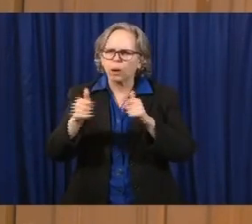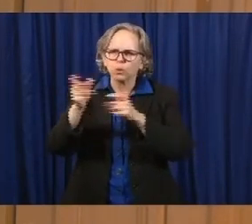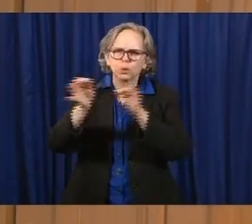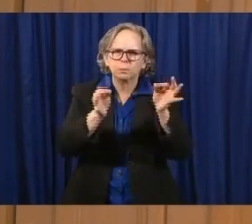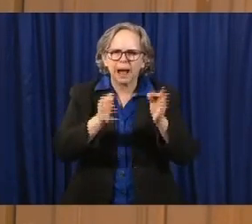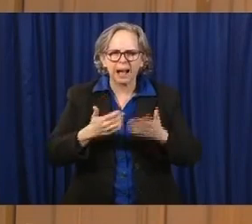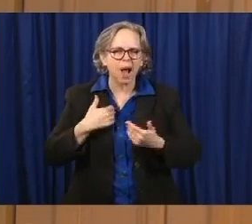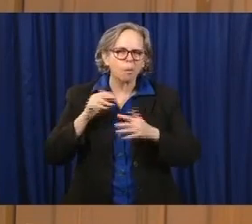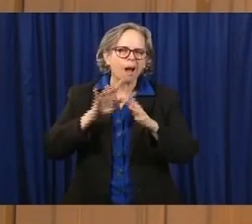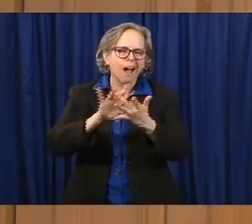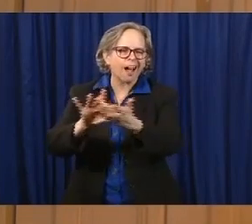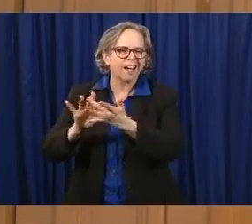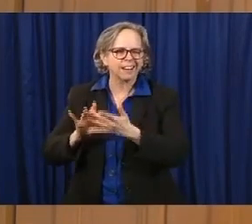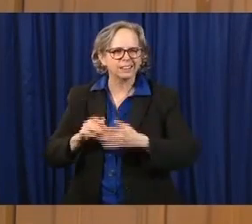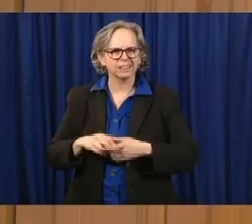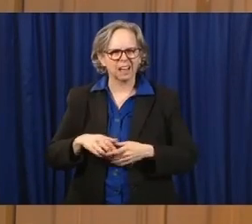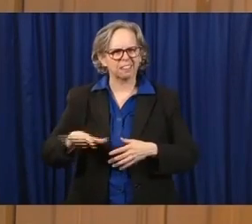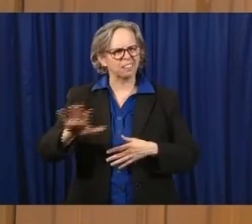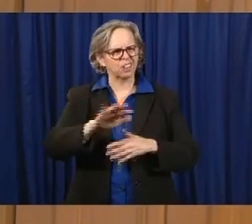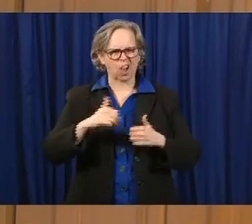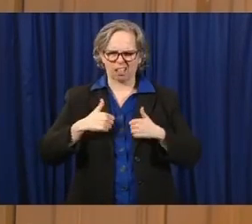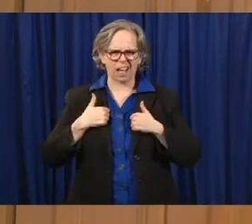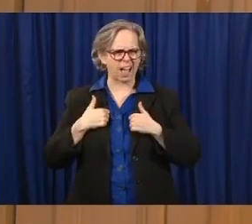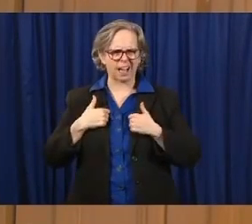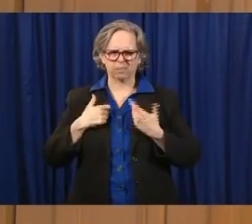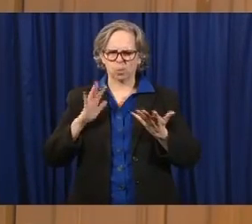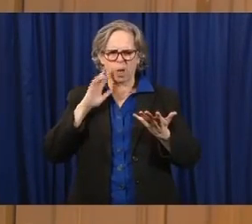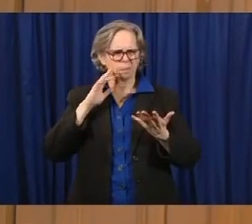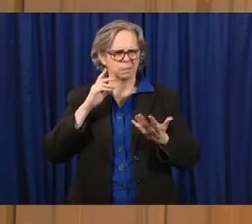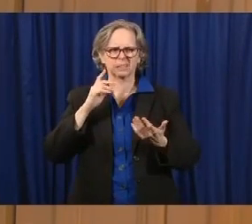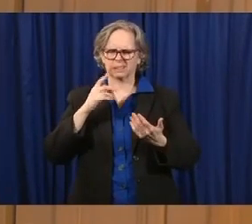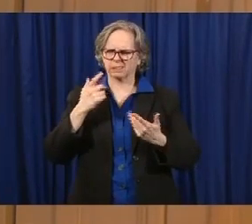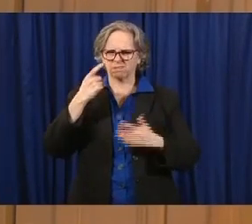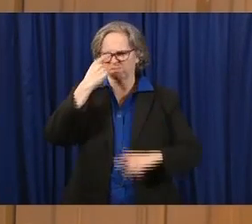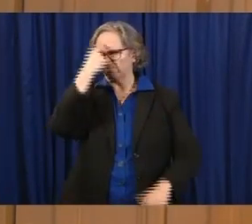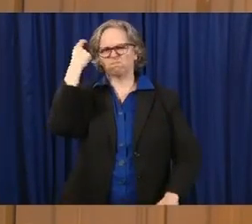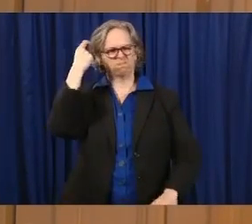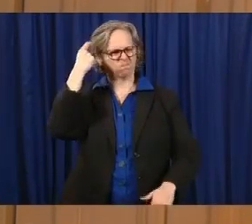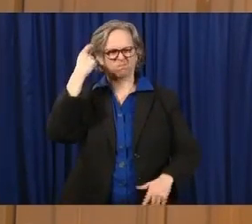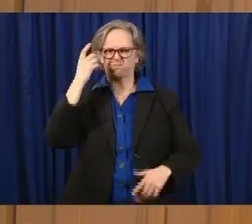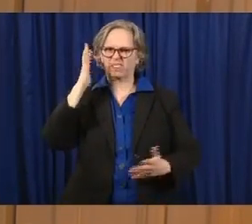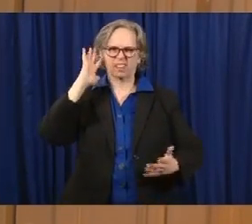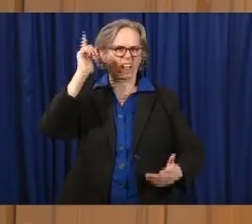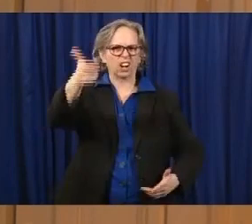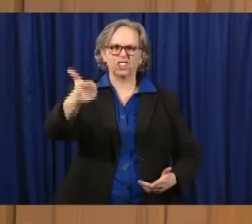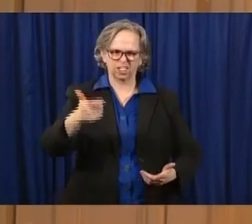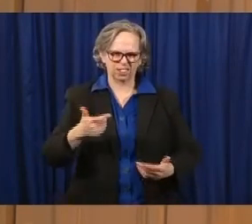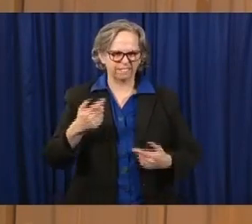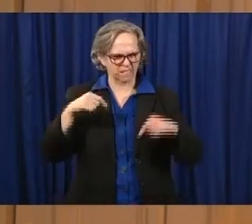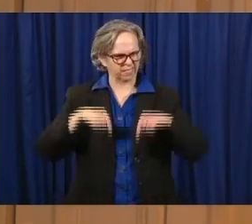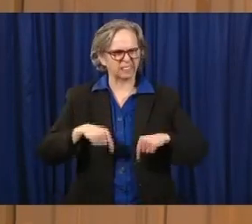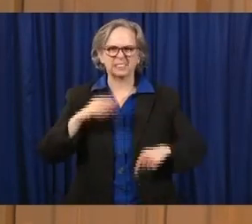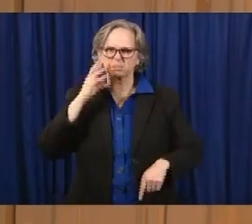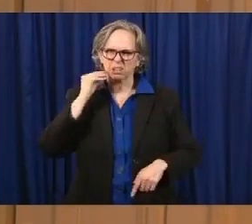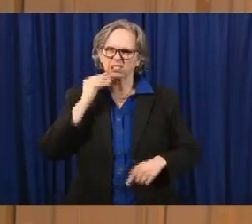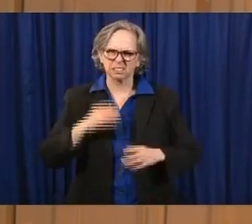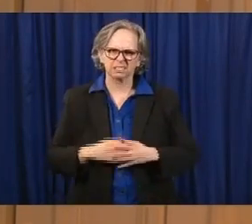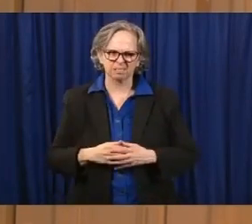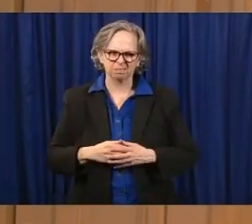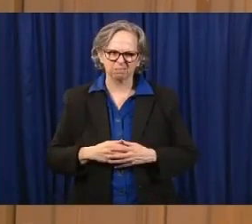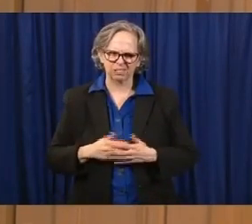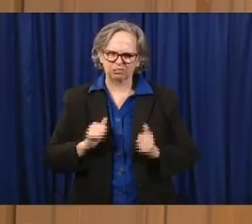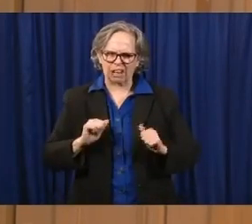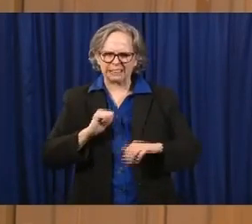going to be marked by this, and I know at home we're all trying to do it in a way that creates a new normal and